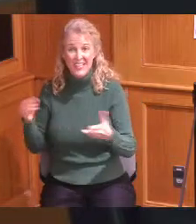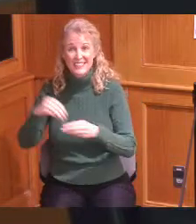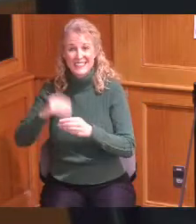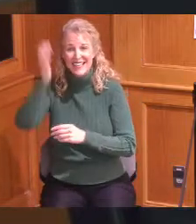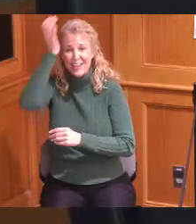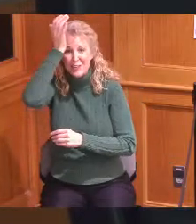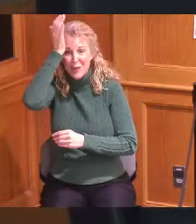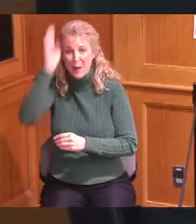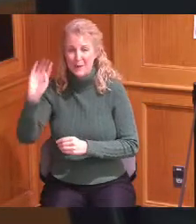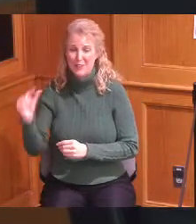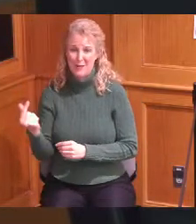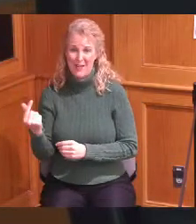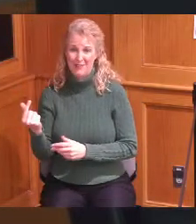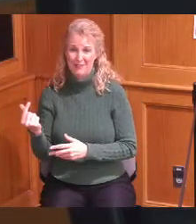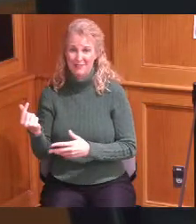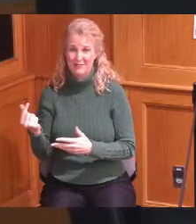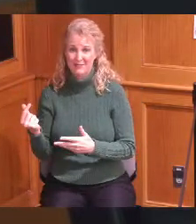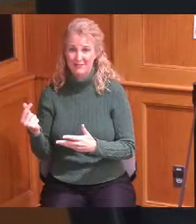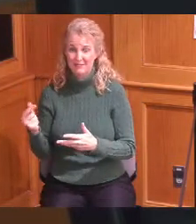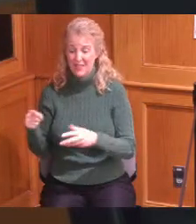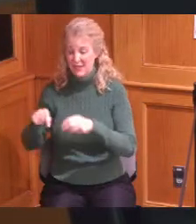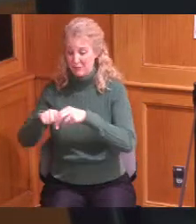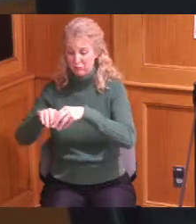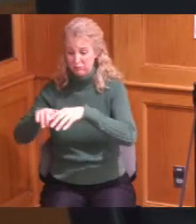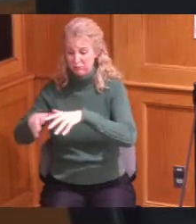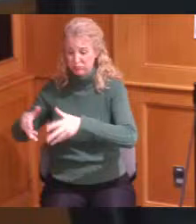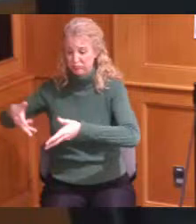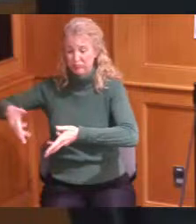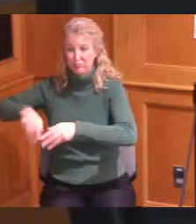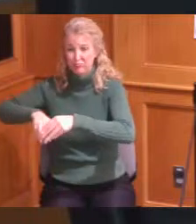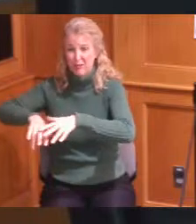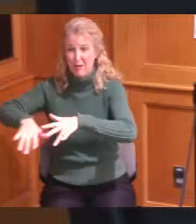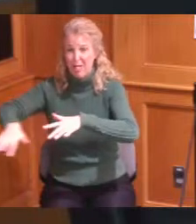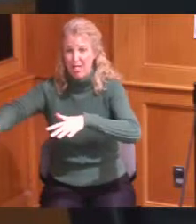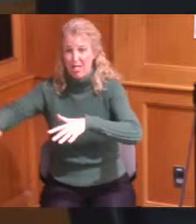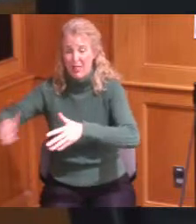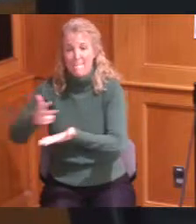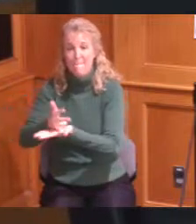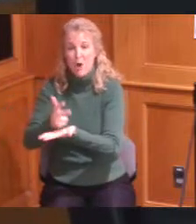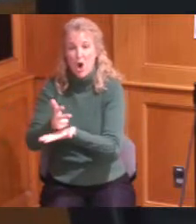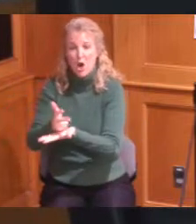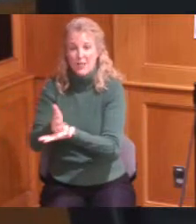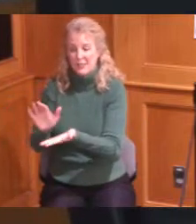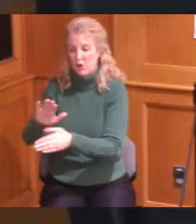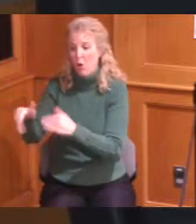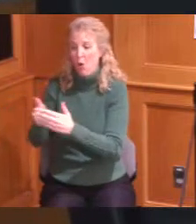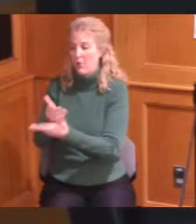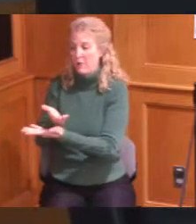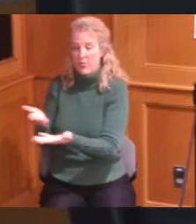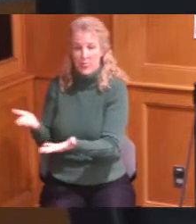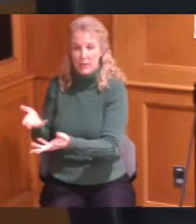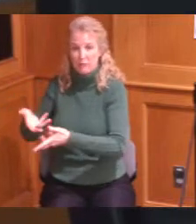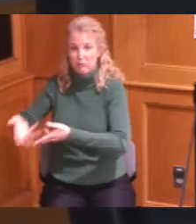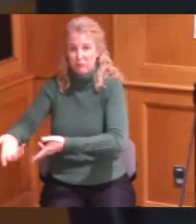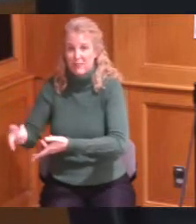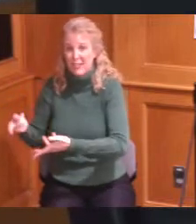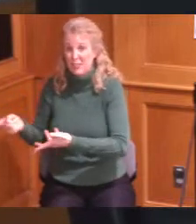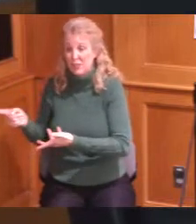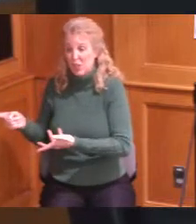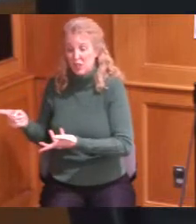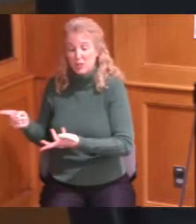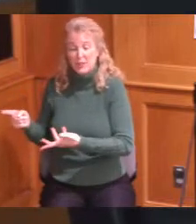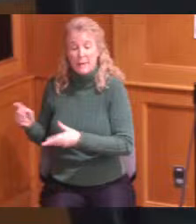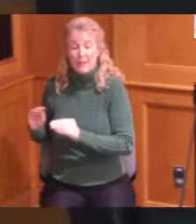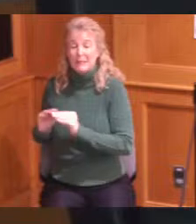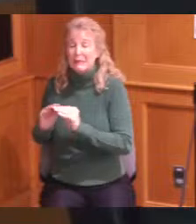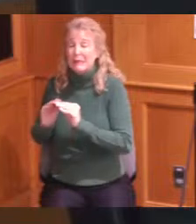bag, a plastic bag, and they were strewn all over one of the parking spots out in front of this building. And she was clearly in danger